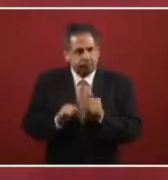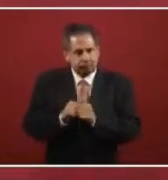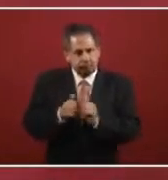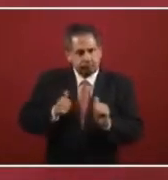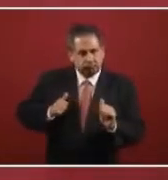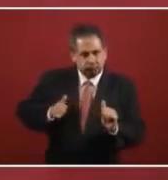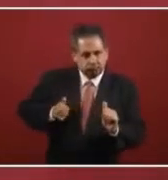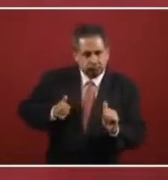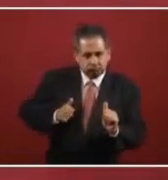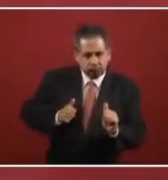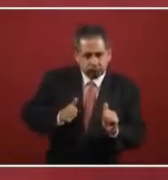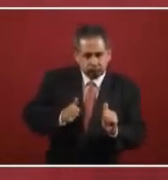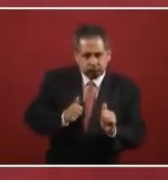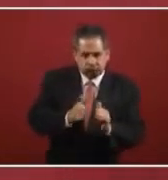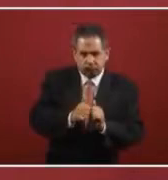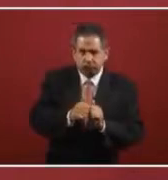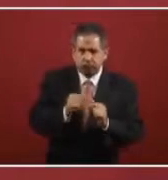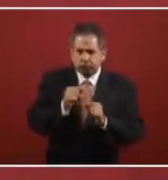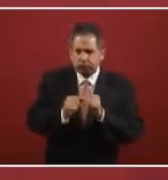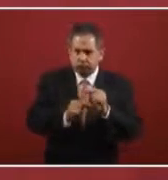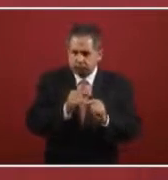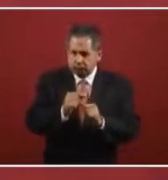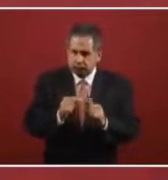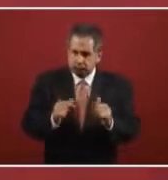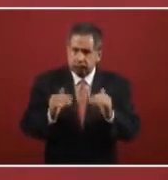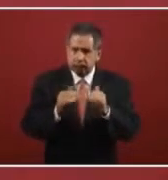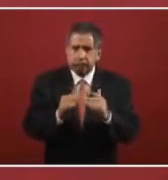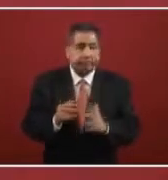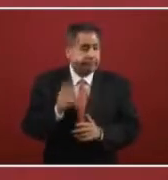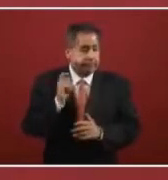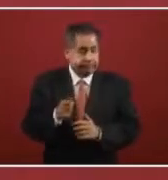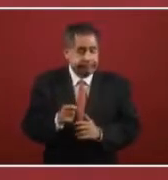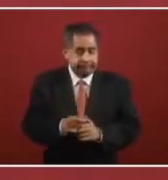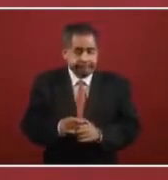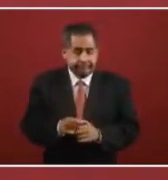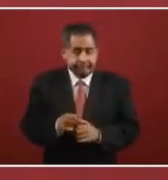We have to be going little by little. Never again